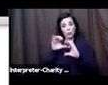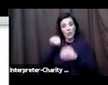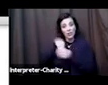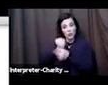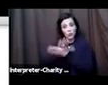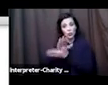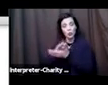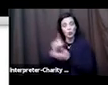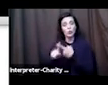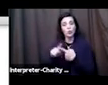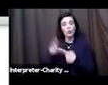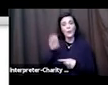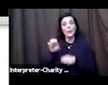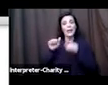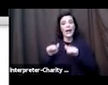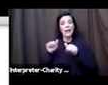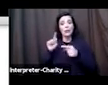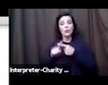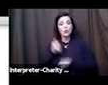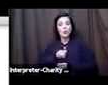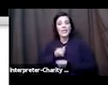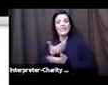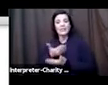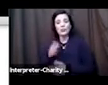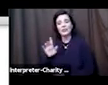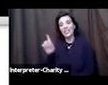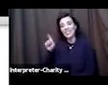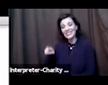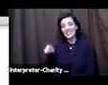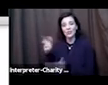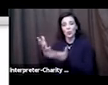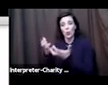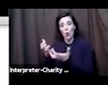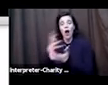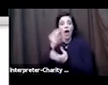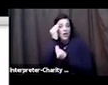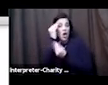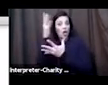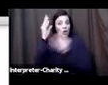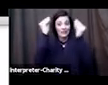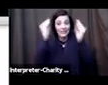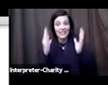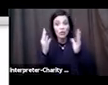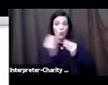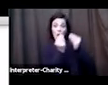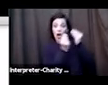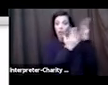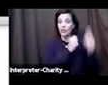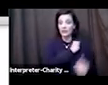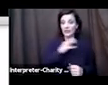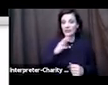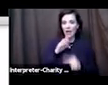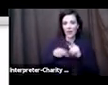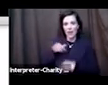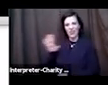to express their needs, their wants, to be able to alert the teacher or the staff about their